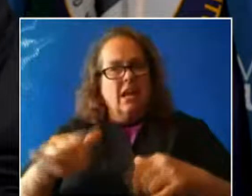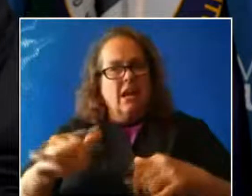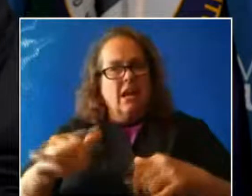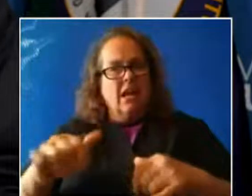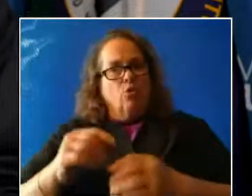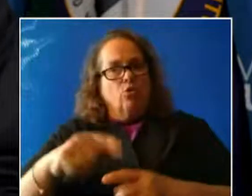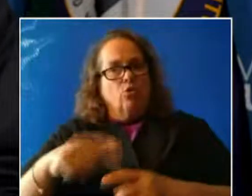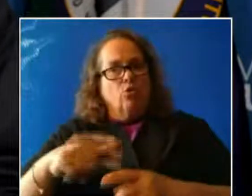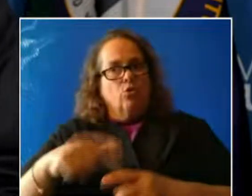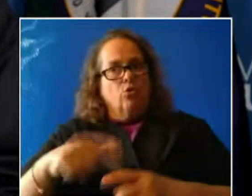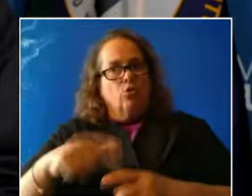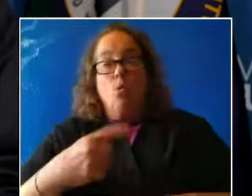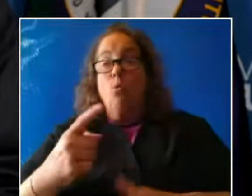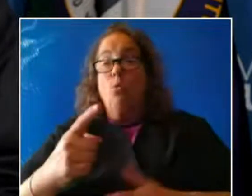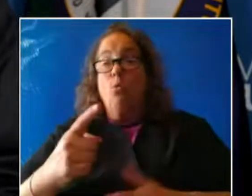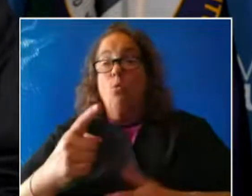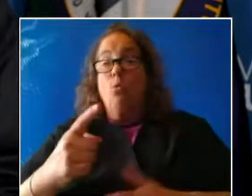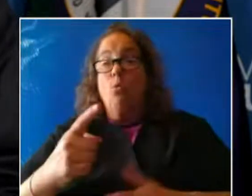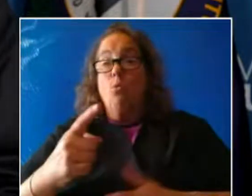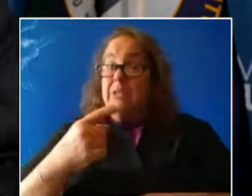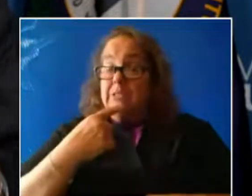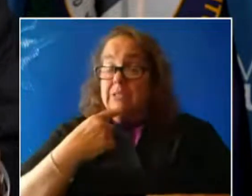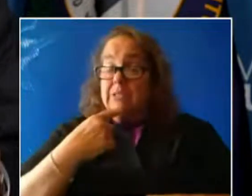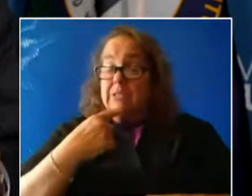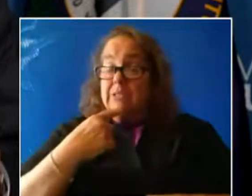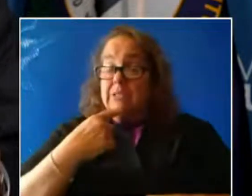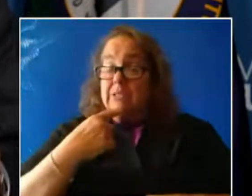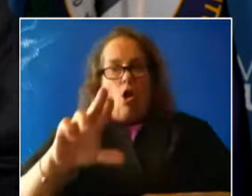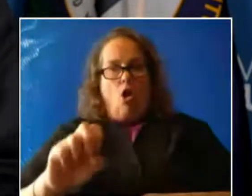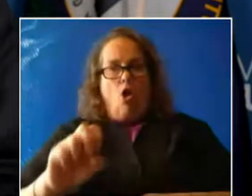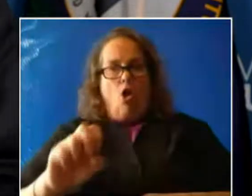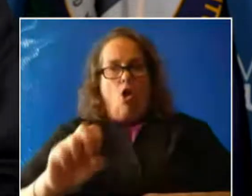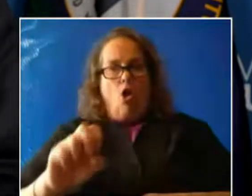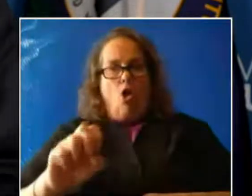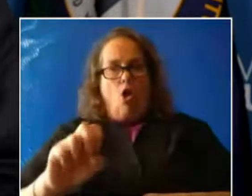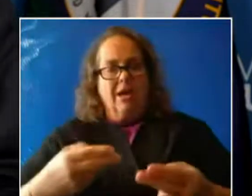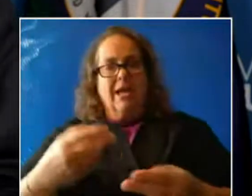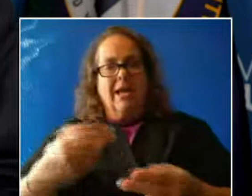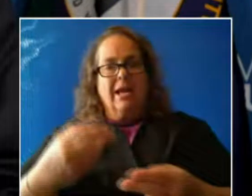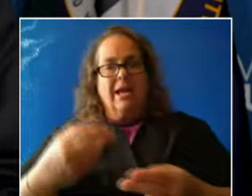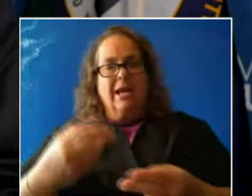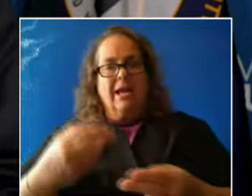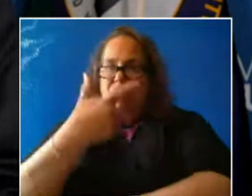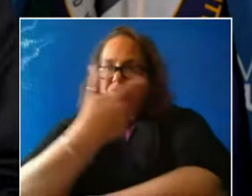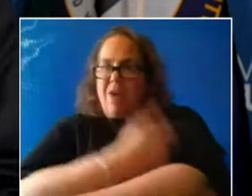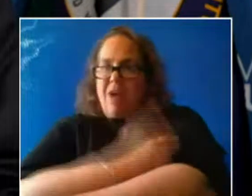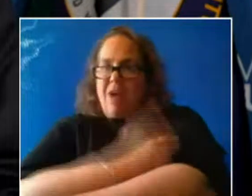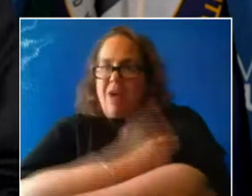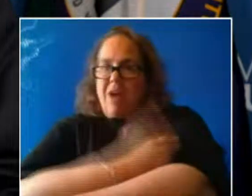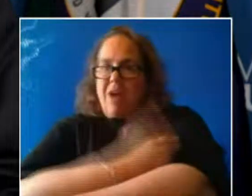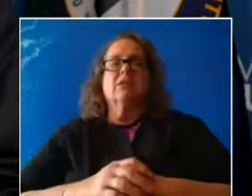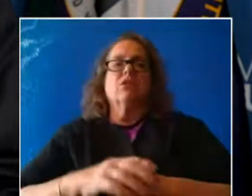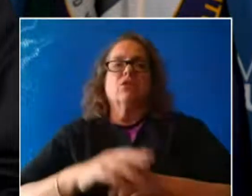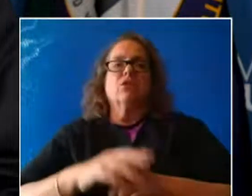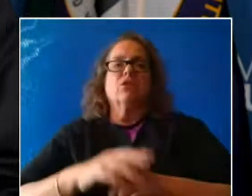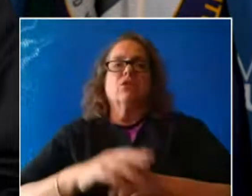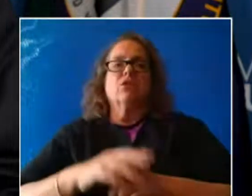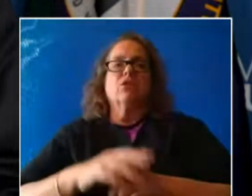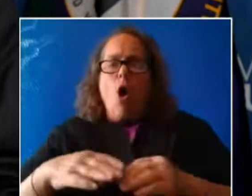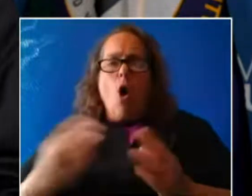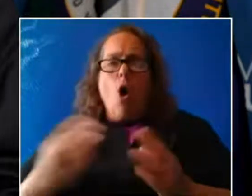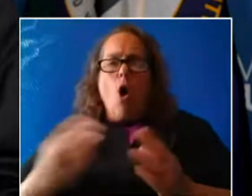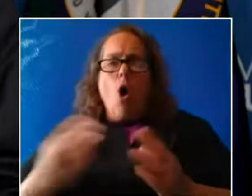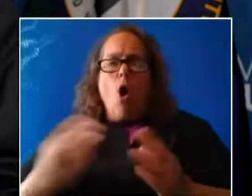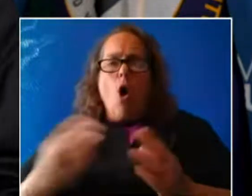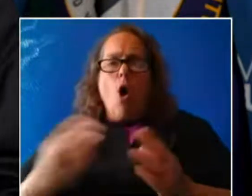hiring. Get your vaccine. Look at these openings that are out there. There are lots of good jobs out there. Taking